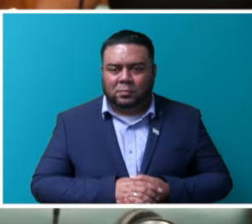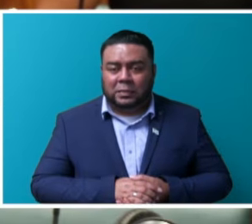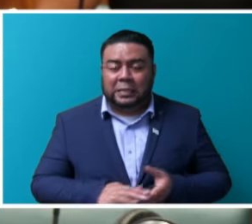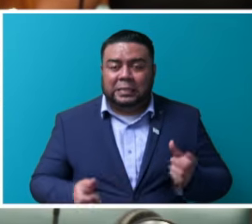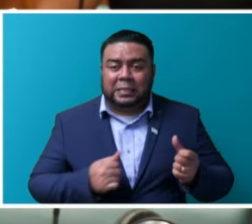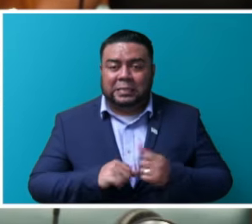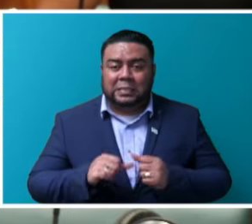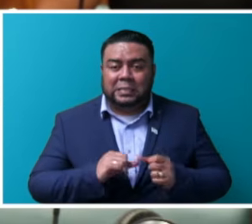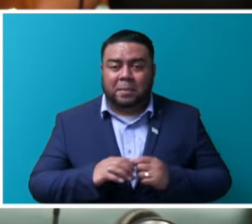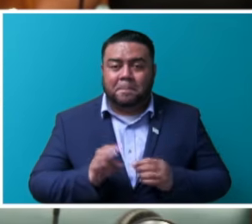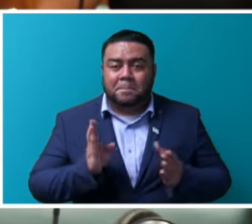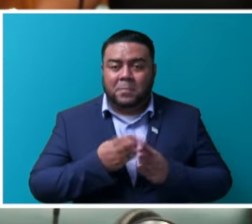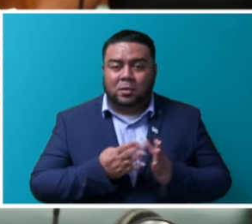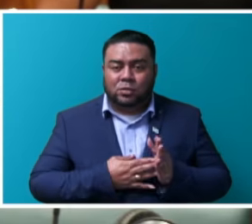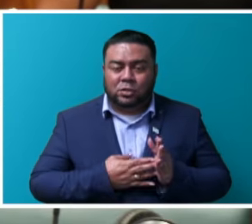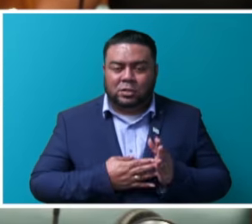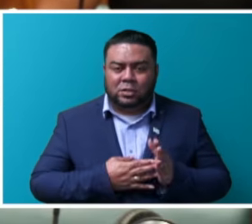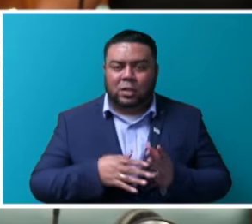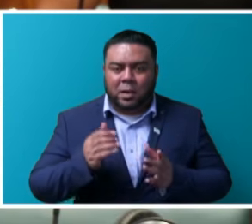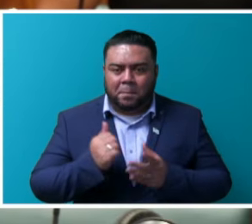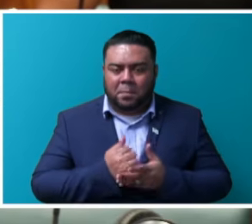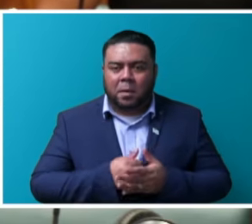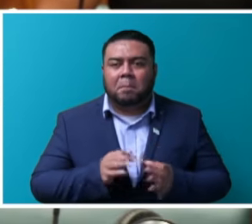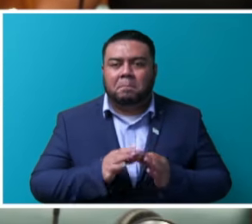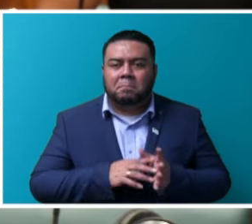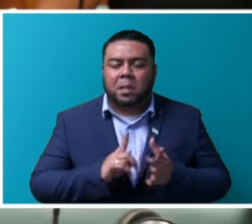excise budget amendment bill also